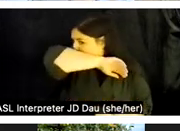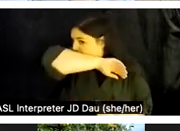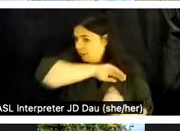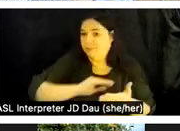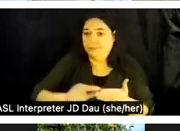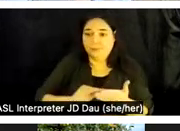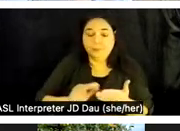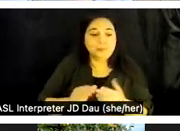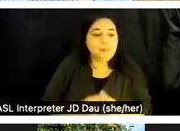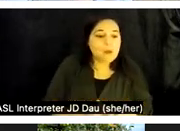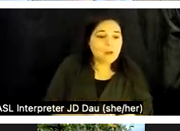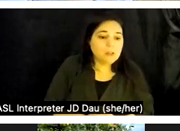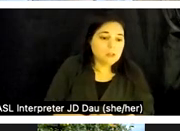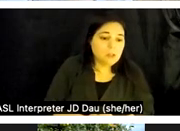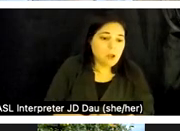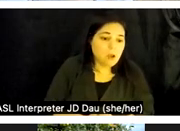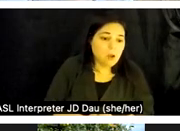example,